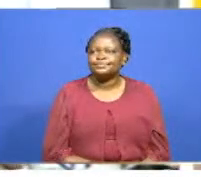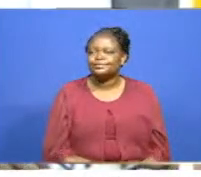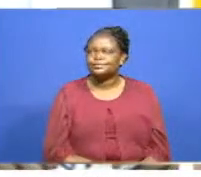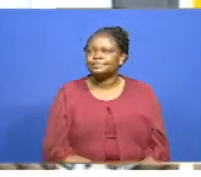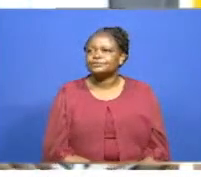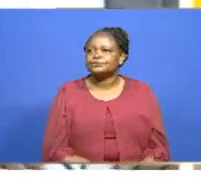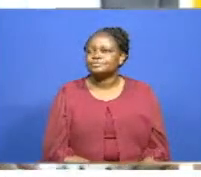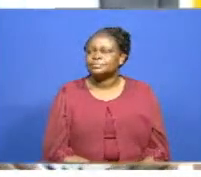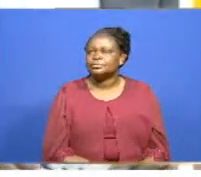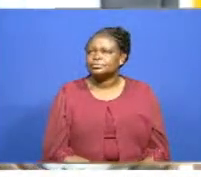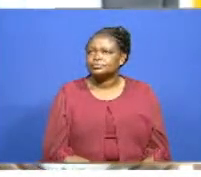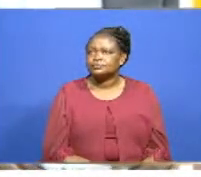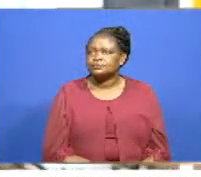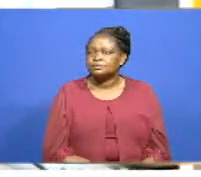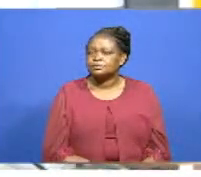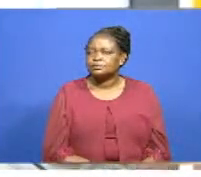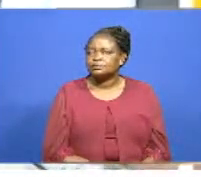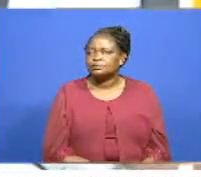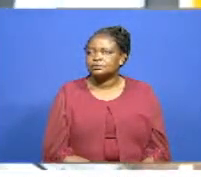Okay. Muriro? Yeah.